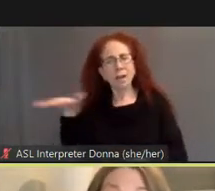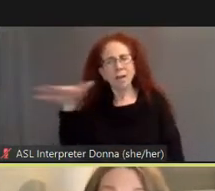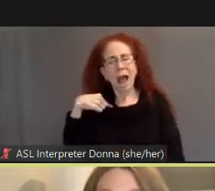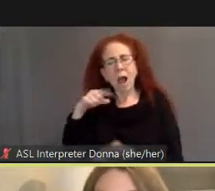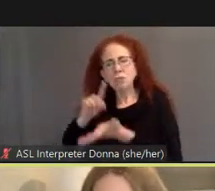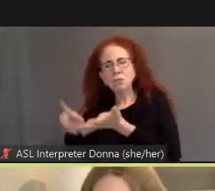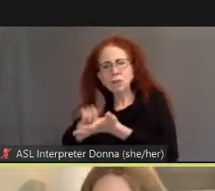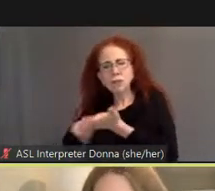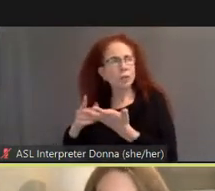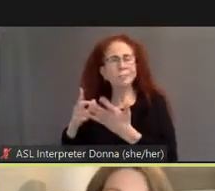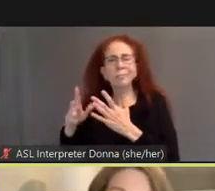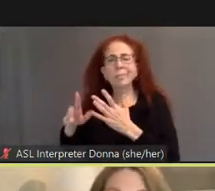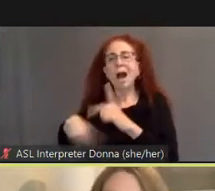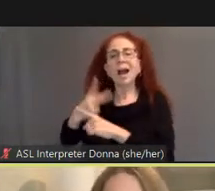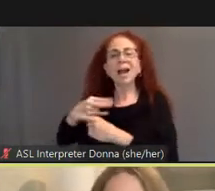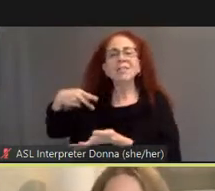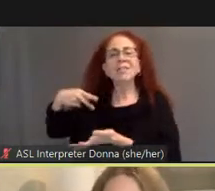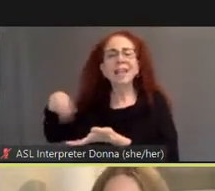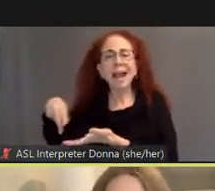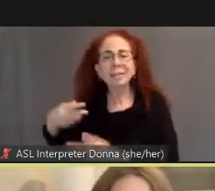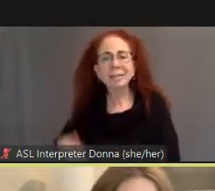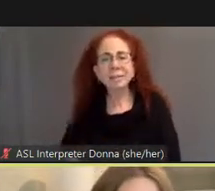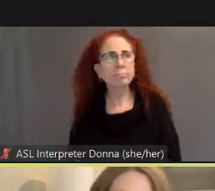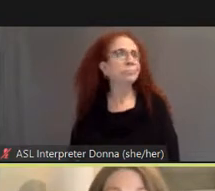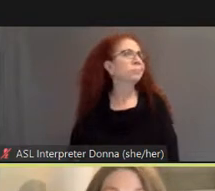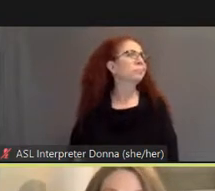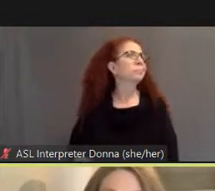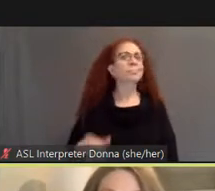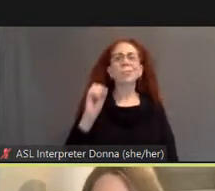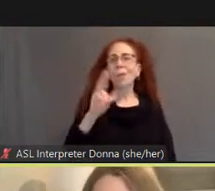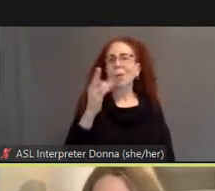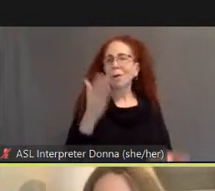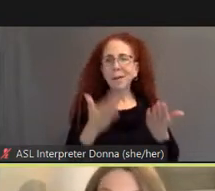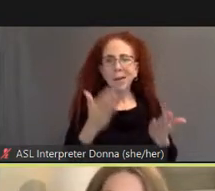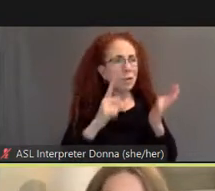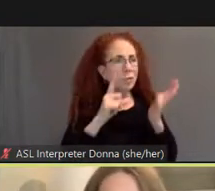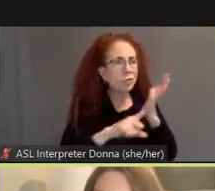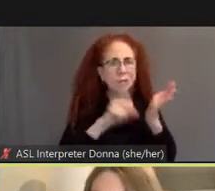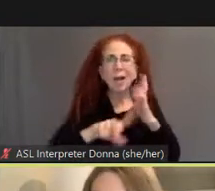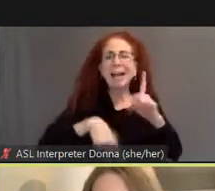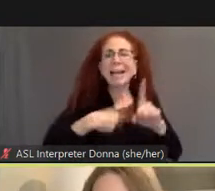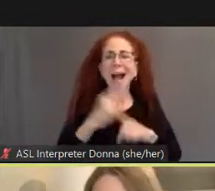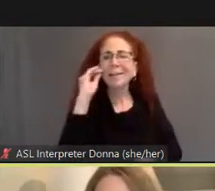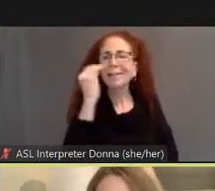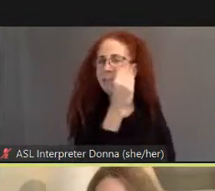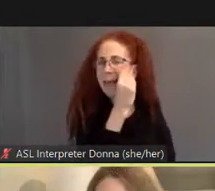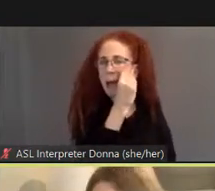a style of dance. Maybe for another, it's a type of flower or plant.